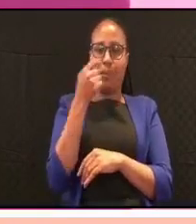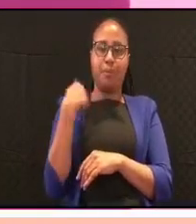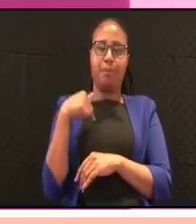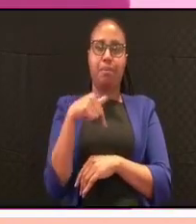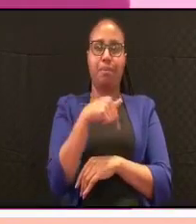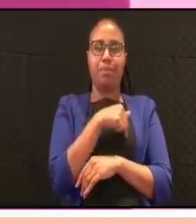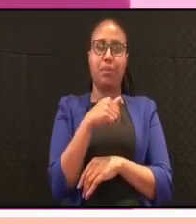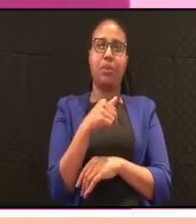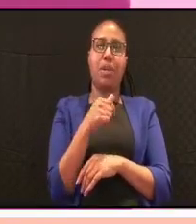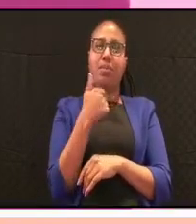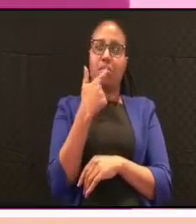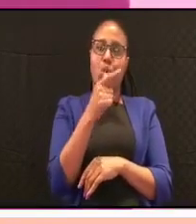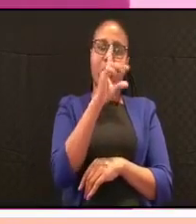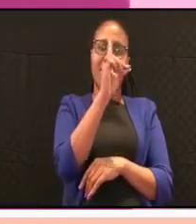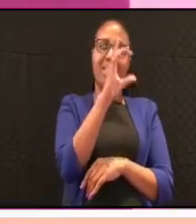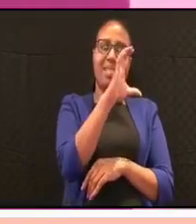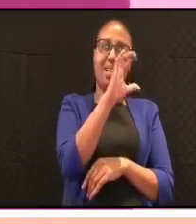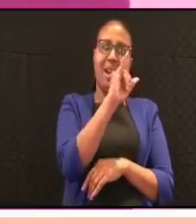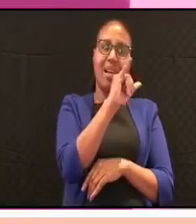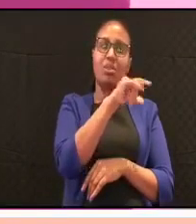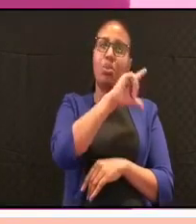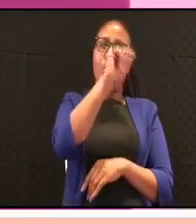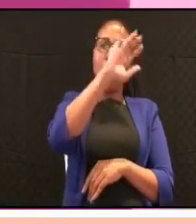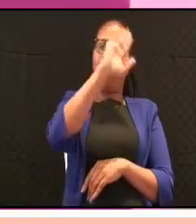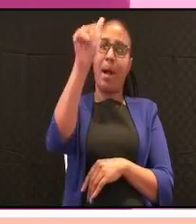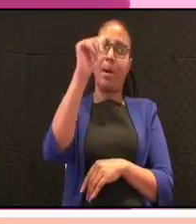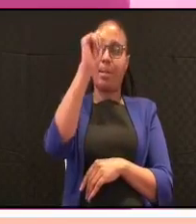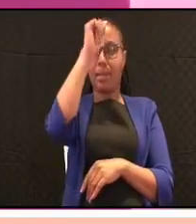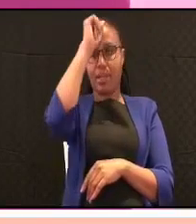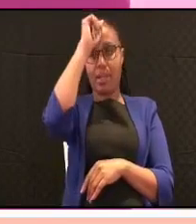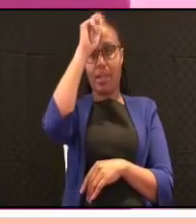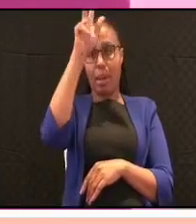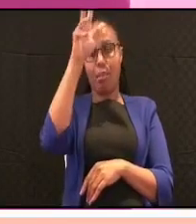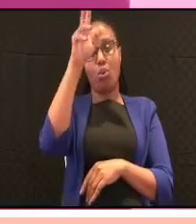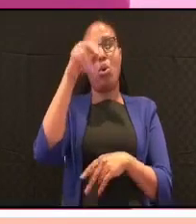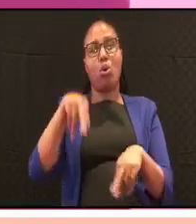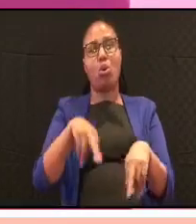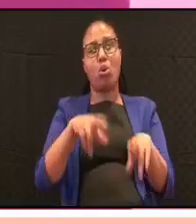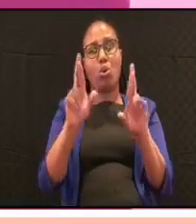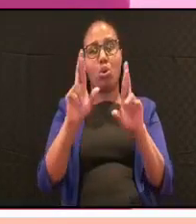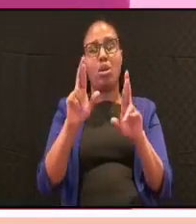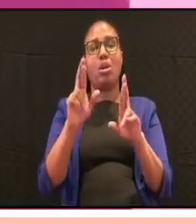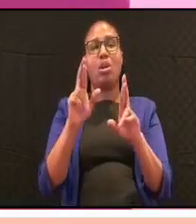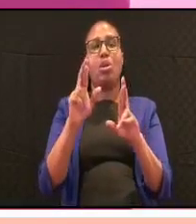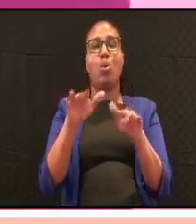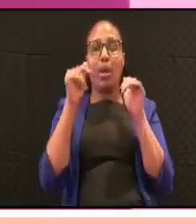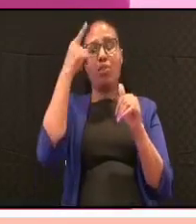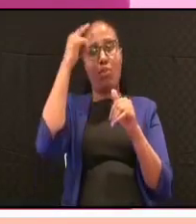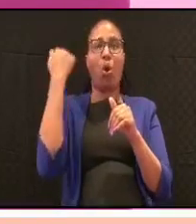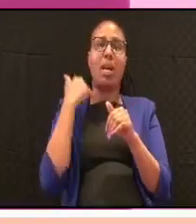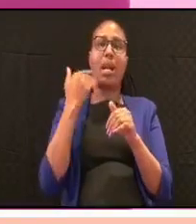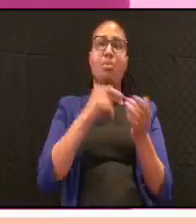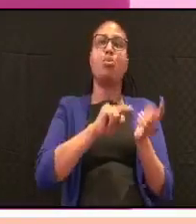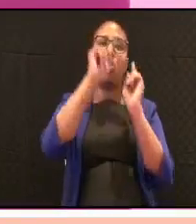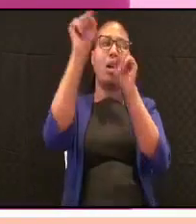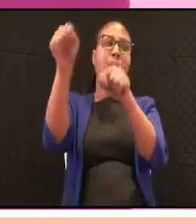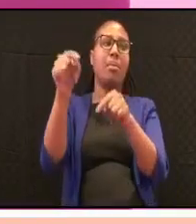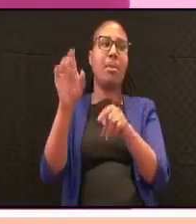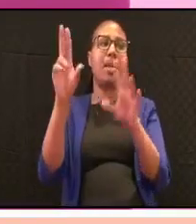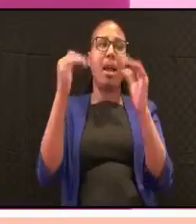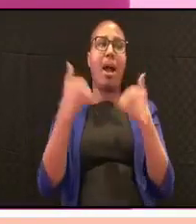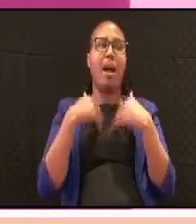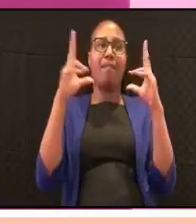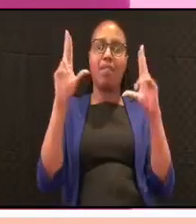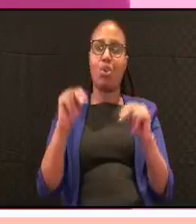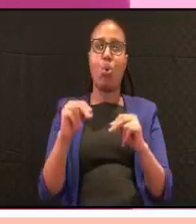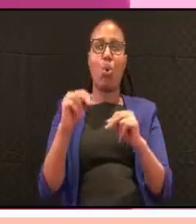We have told DCI to go back to Kiambu Road and wait for crimes to be reported there. They have no